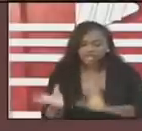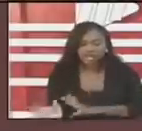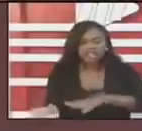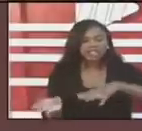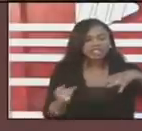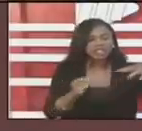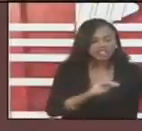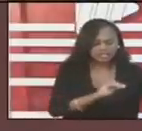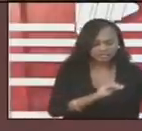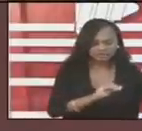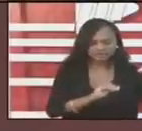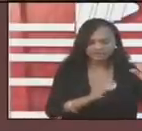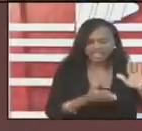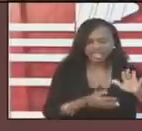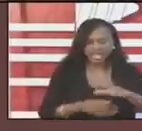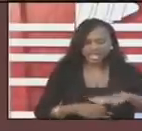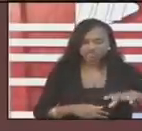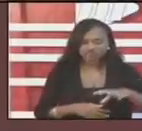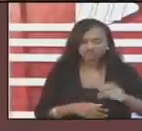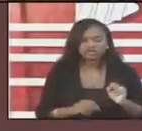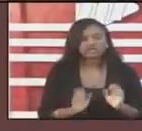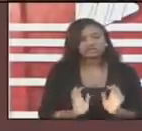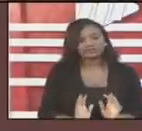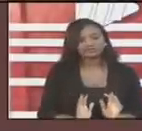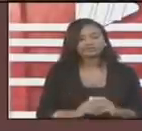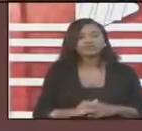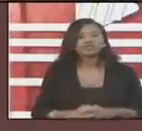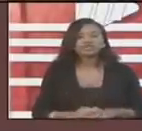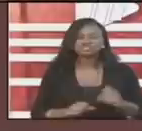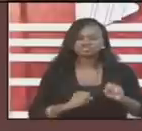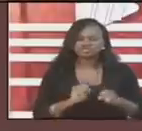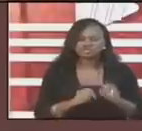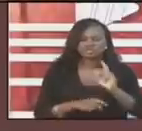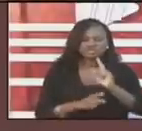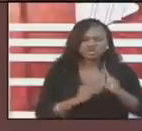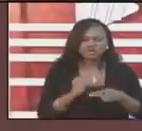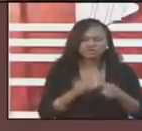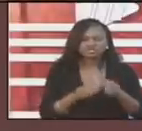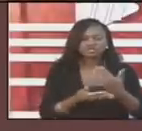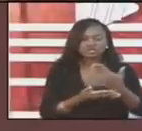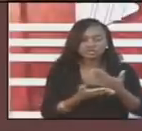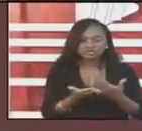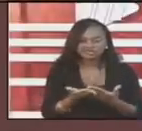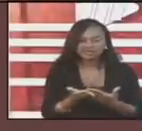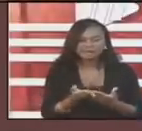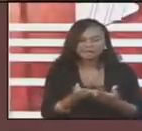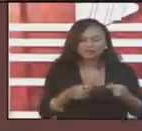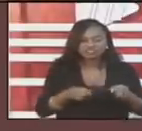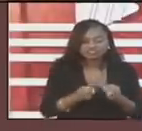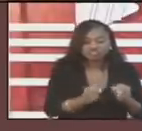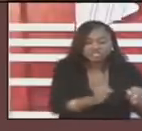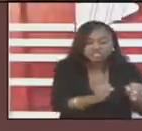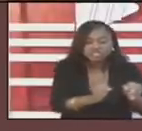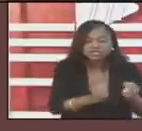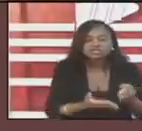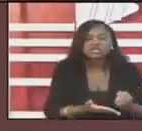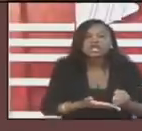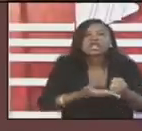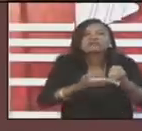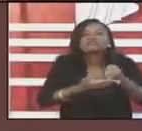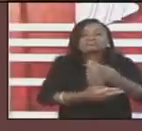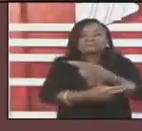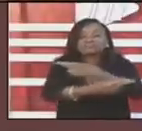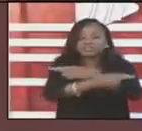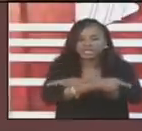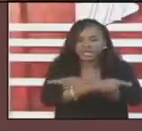have spoken about using different techniques to help relax and going even to school. I know